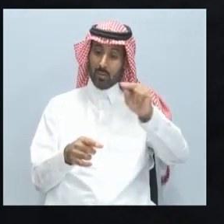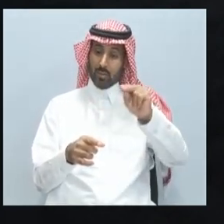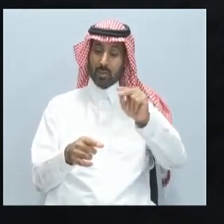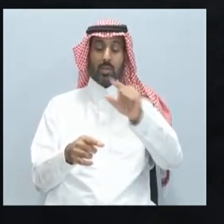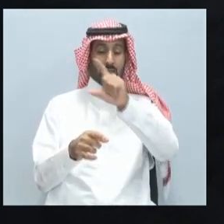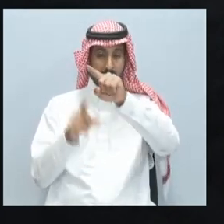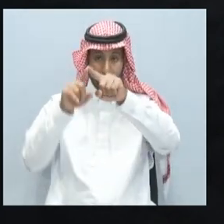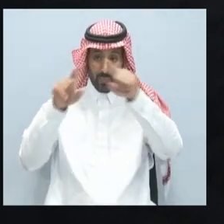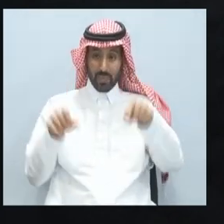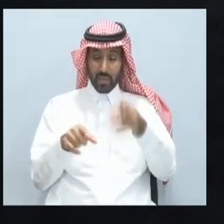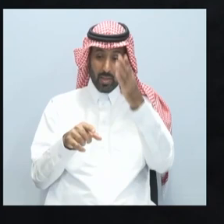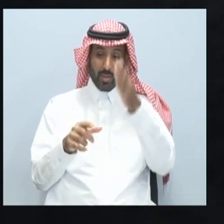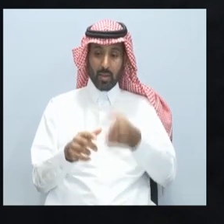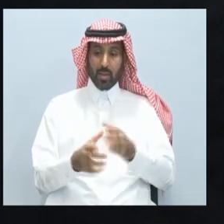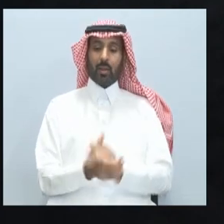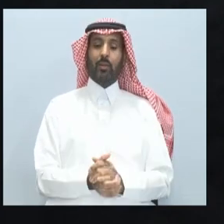as similarities?